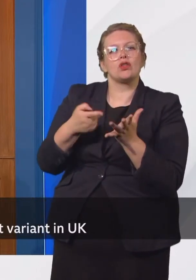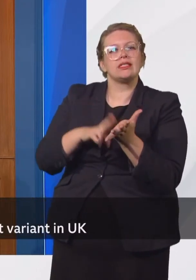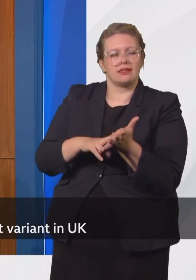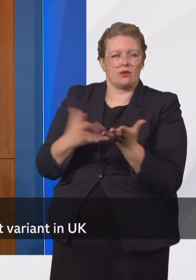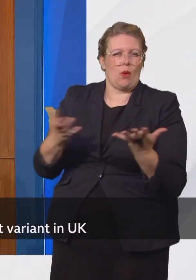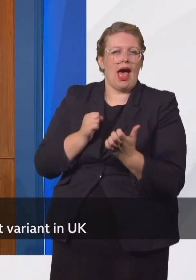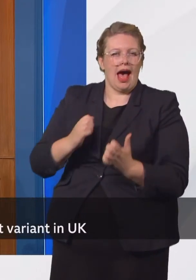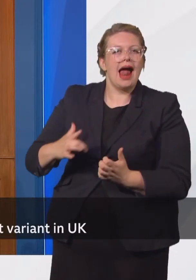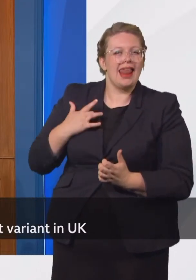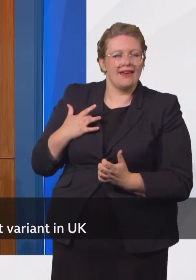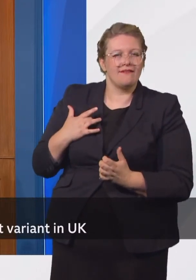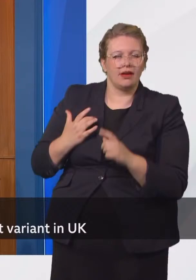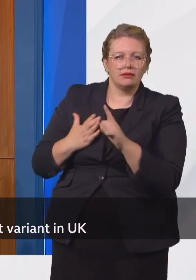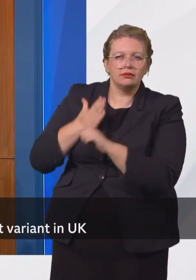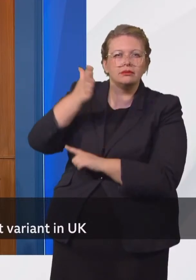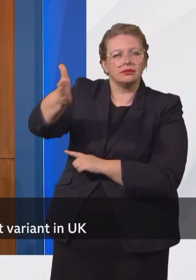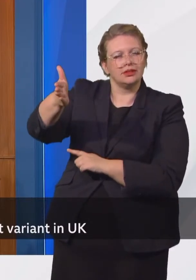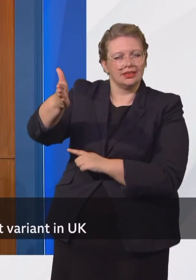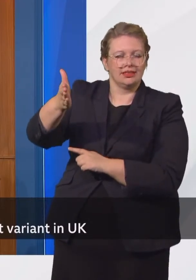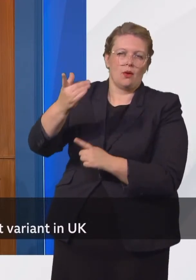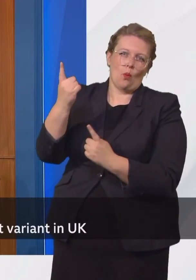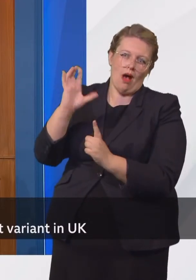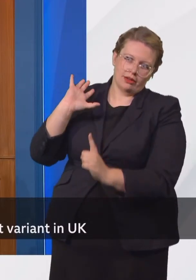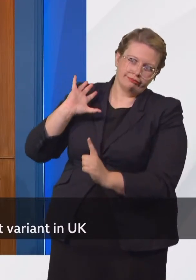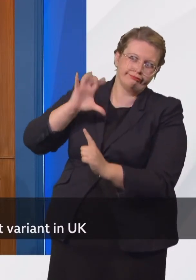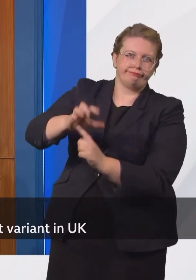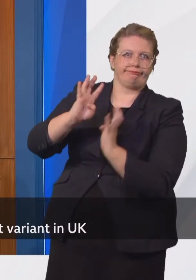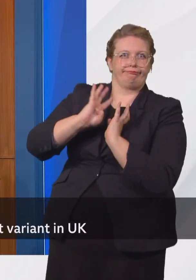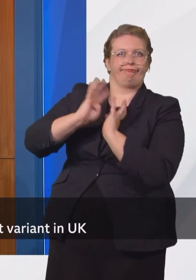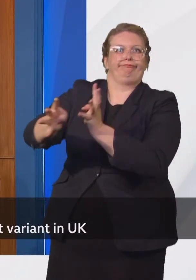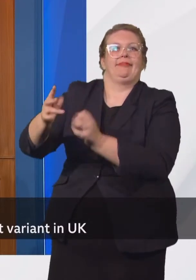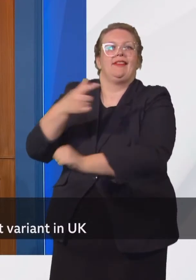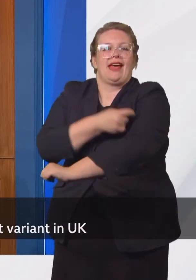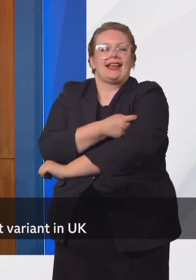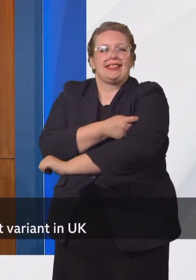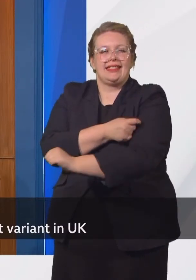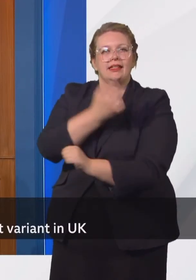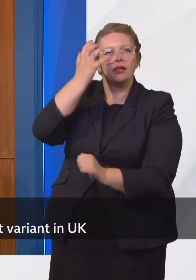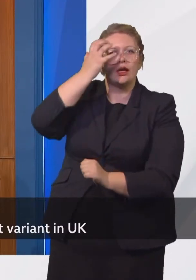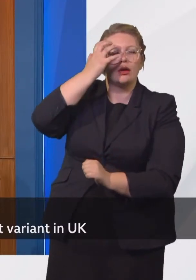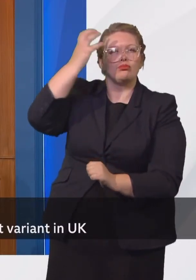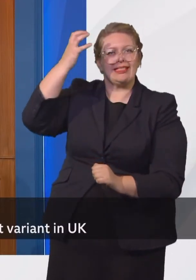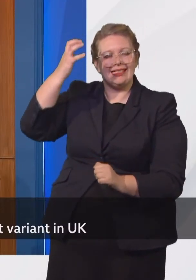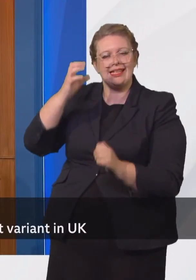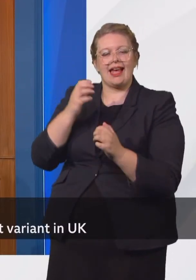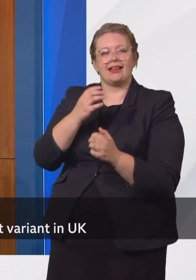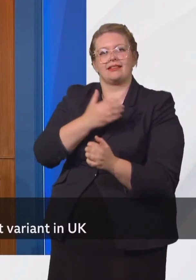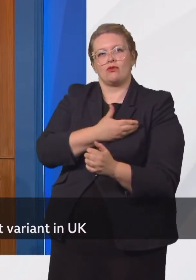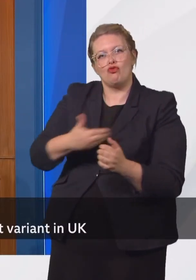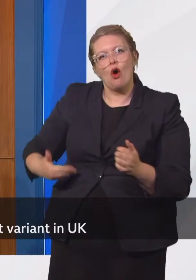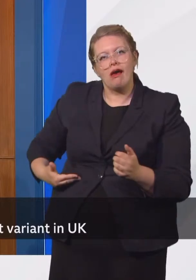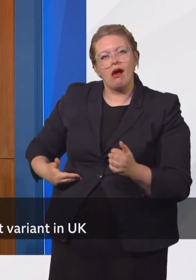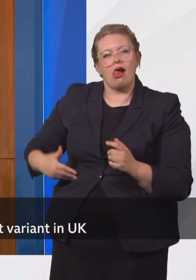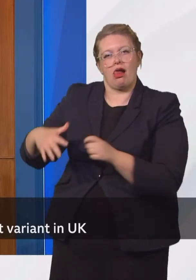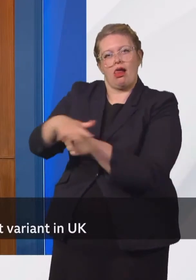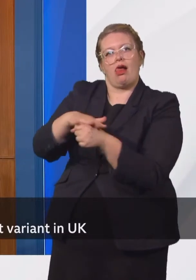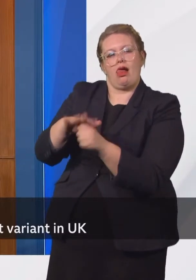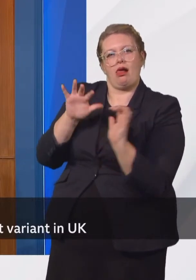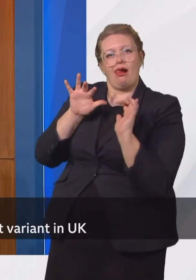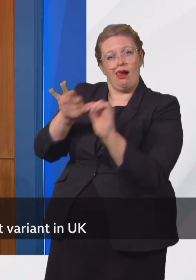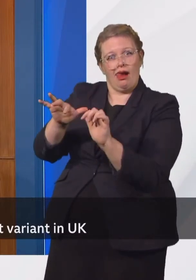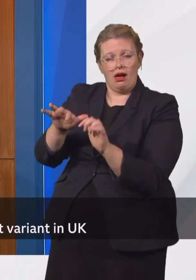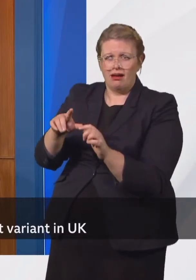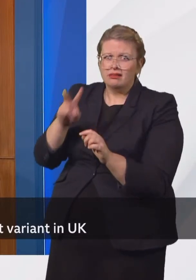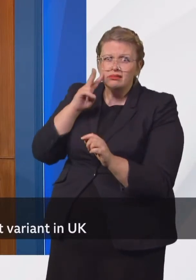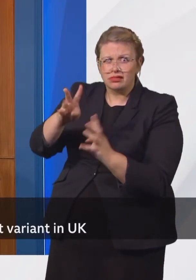Princess Royal Arena, one of the mass vaccination centres. And, you know, they are doing a